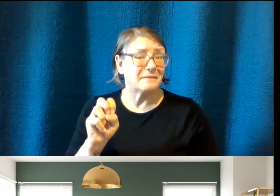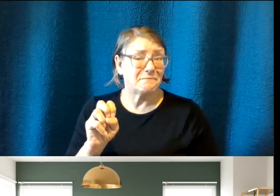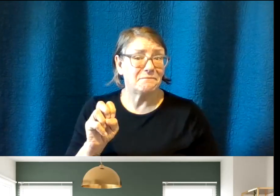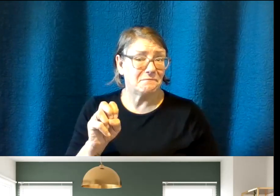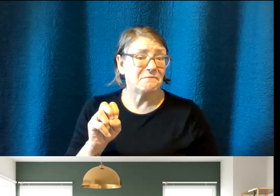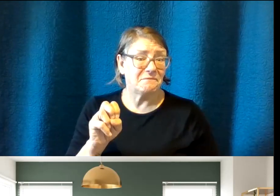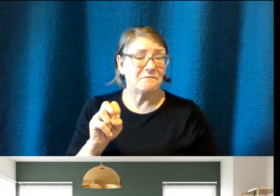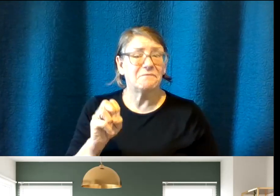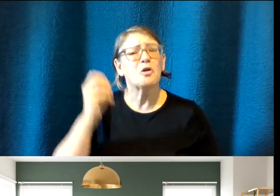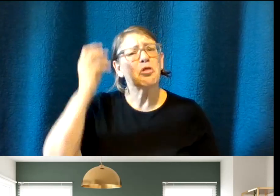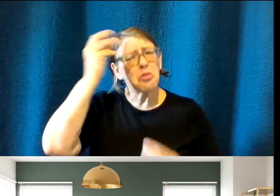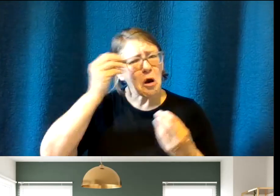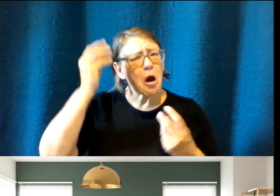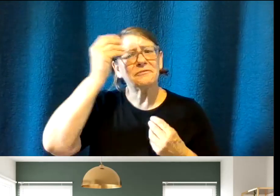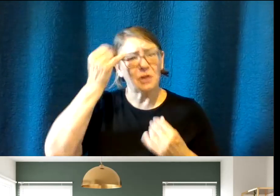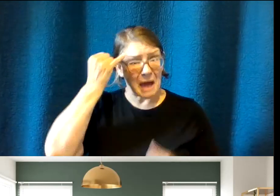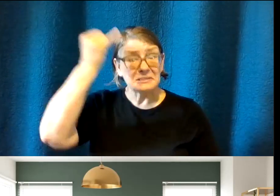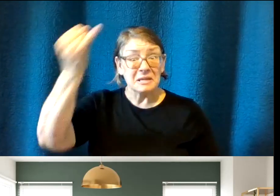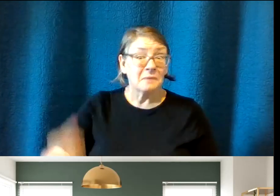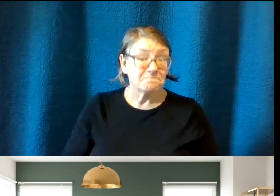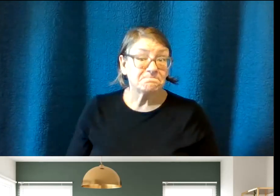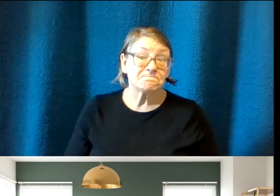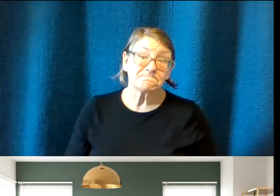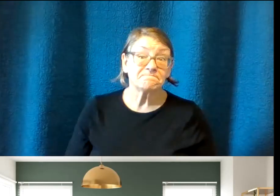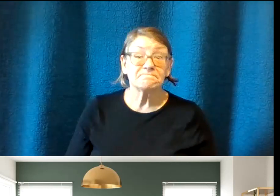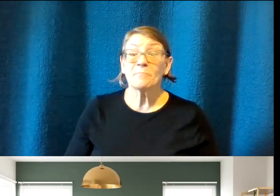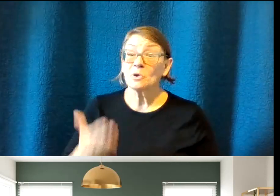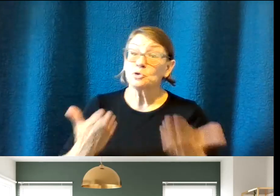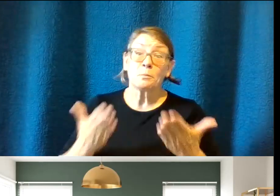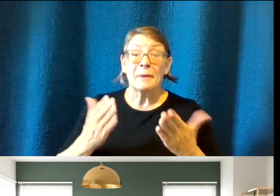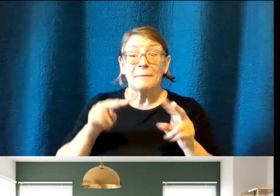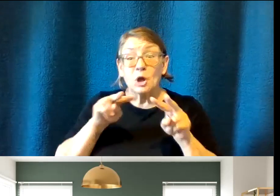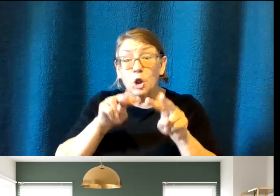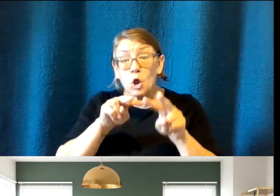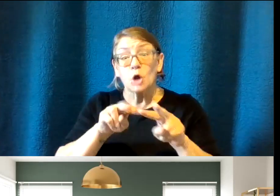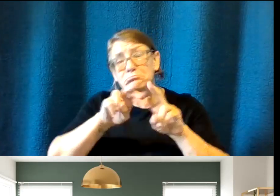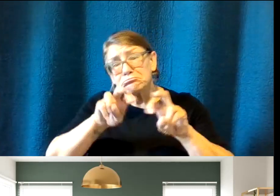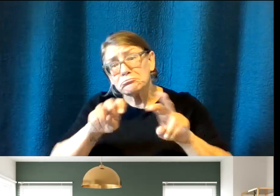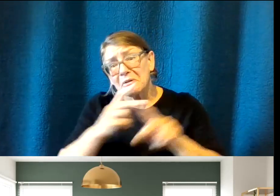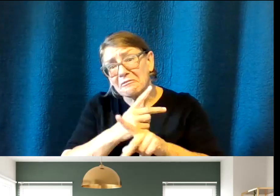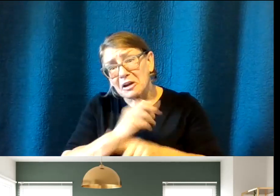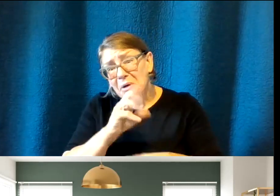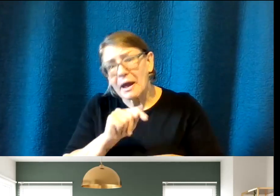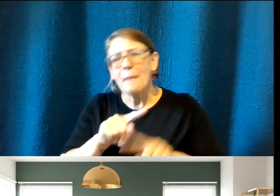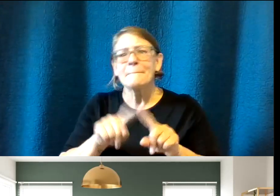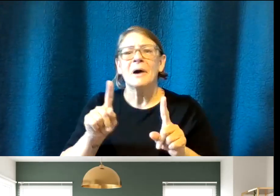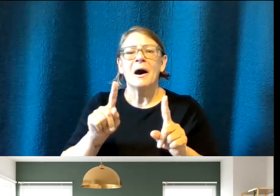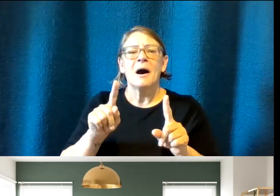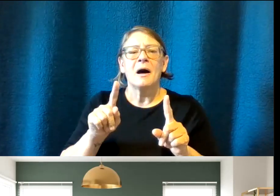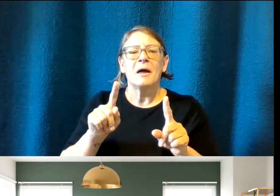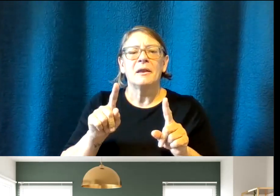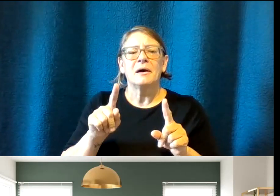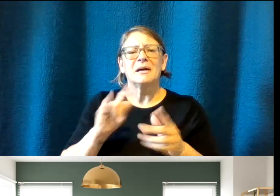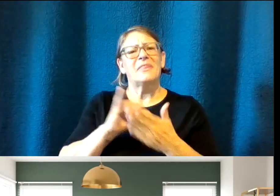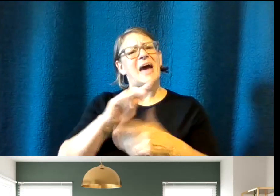and thoughtful idea that we may be able to look more closely at. But it's that kind of